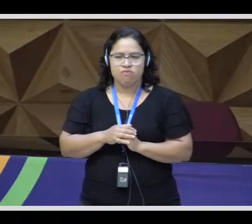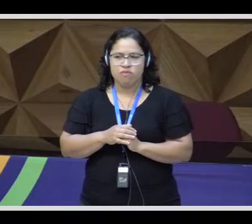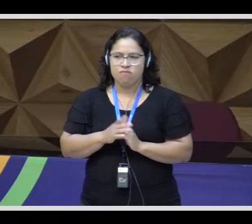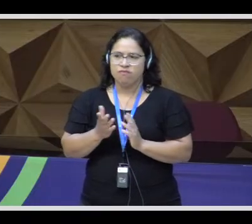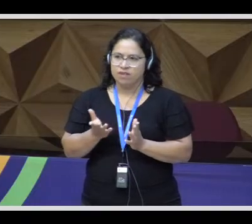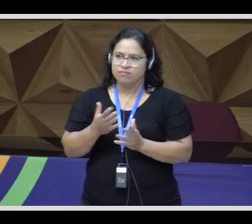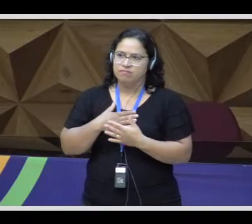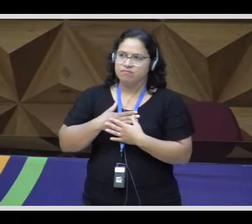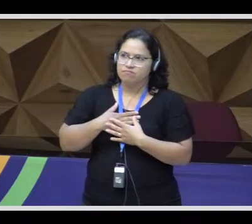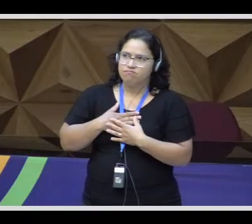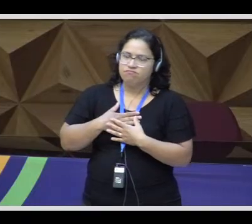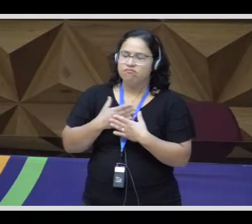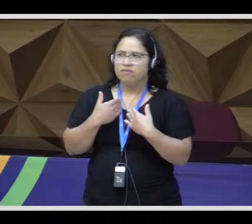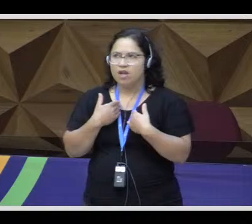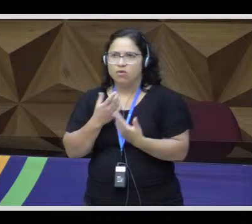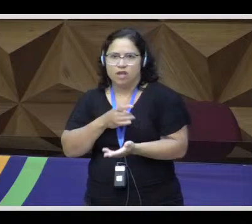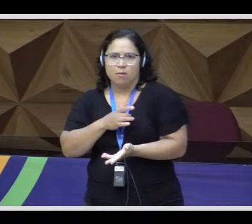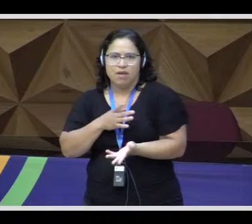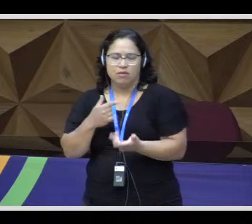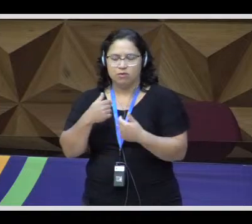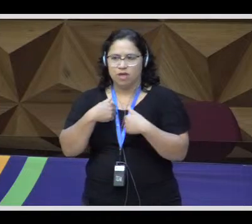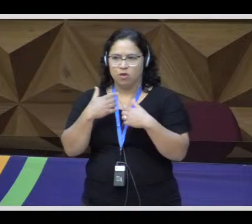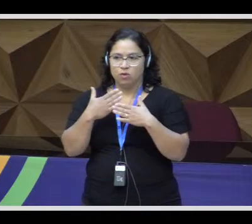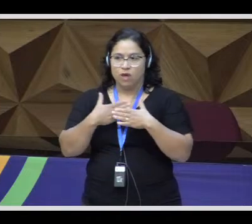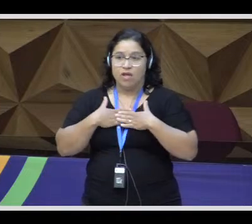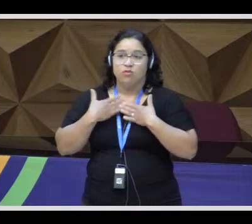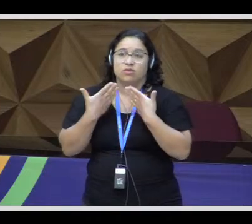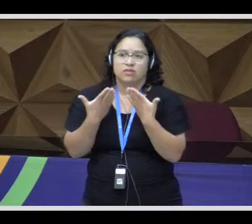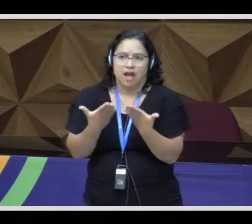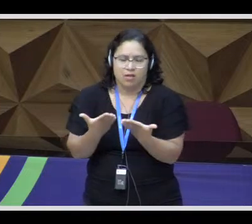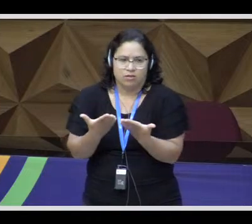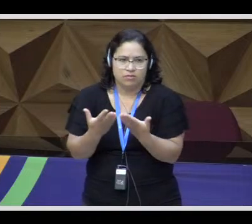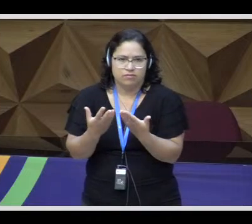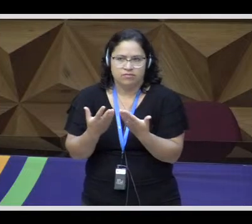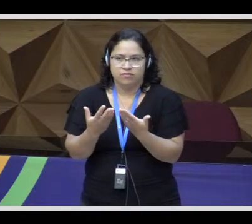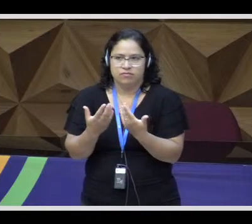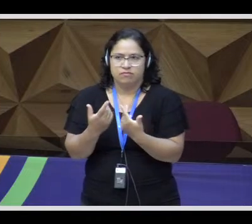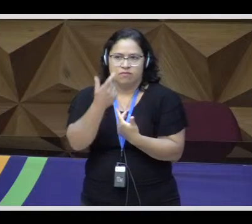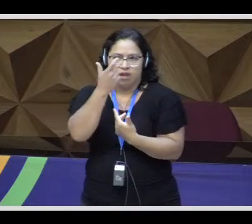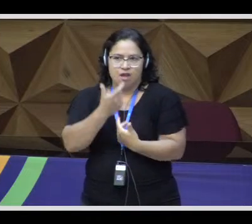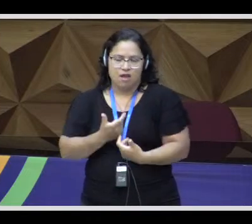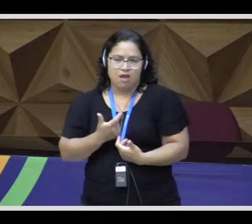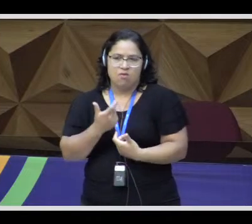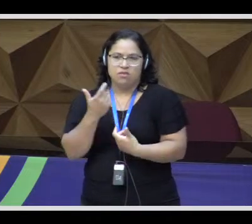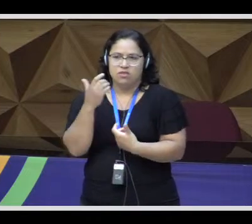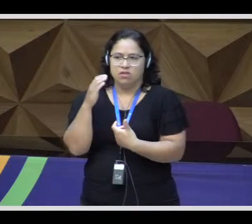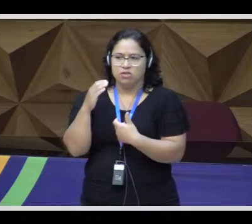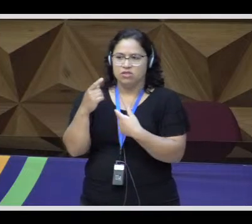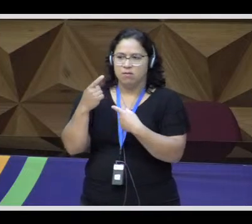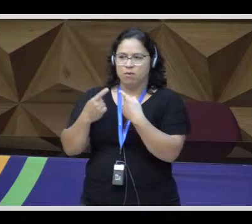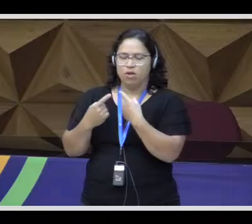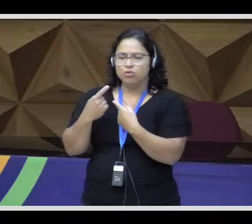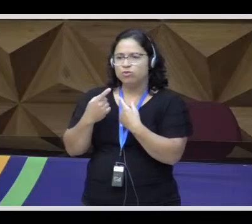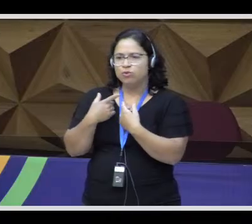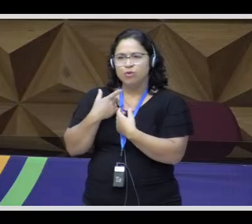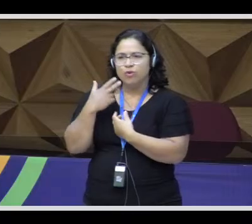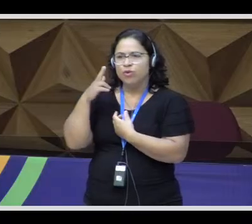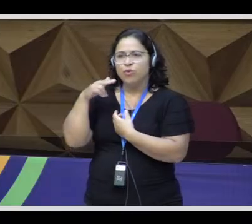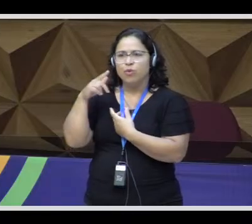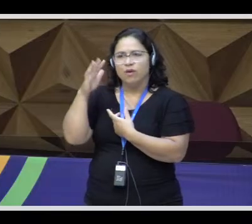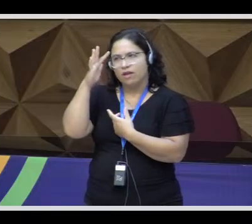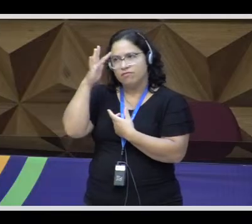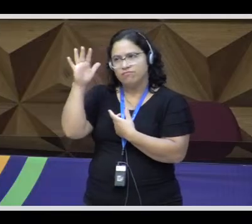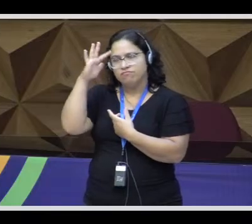I'm scared. As political scientists, I never thought about the idea of living in a